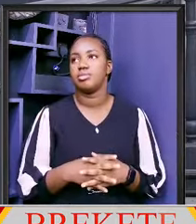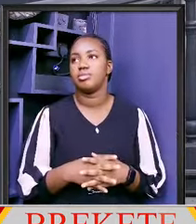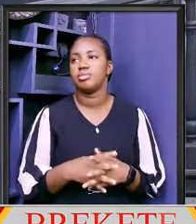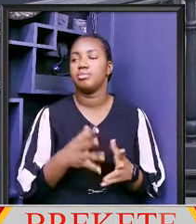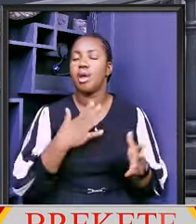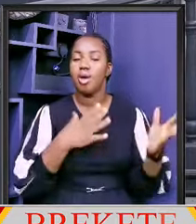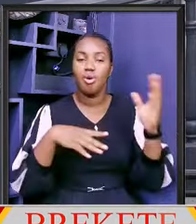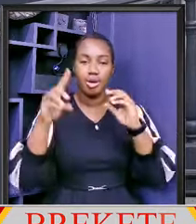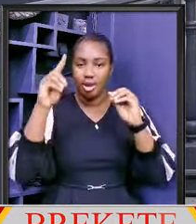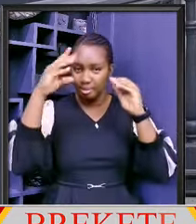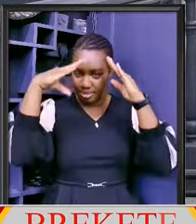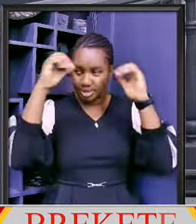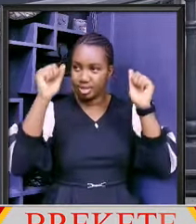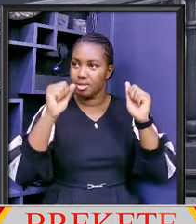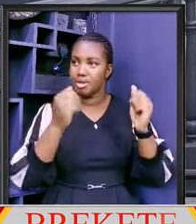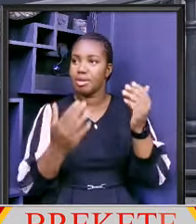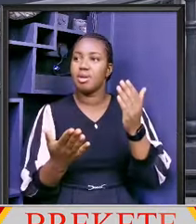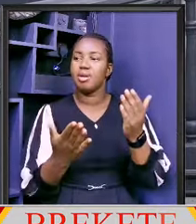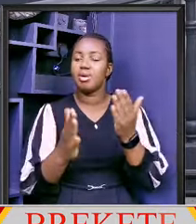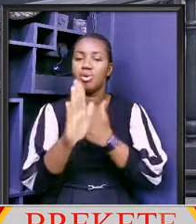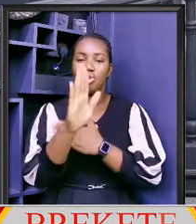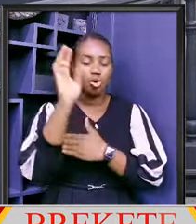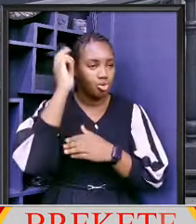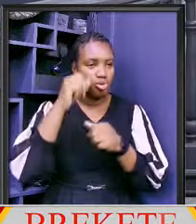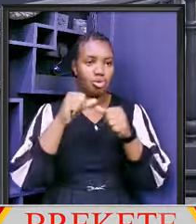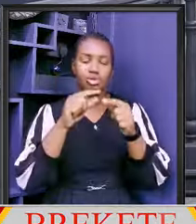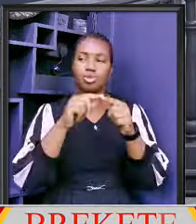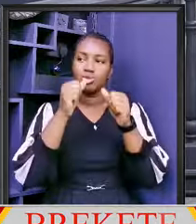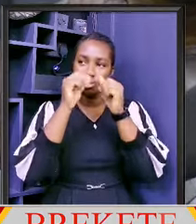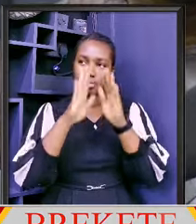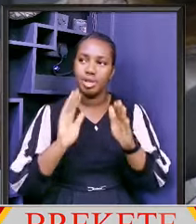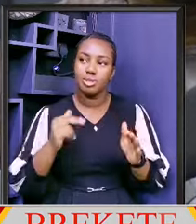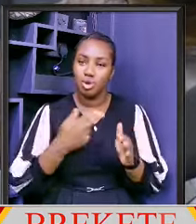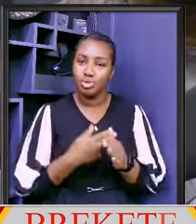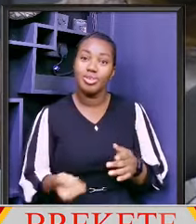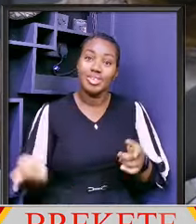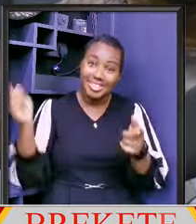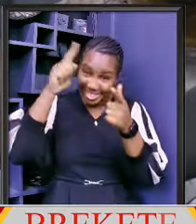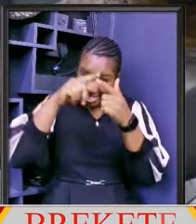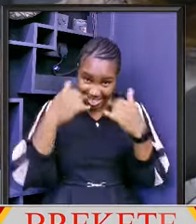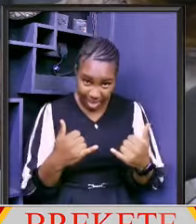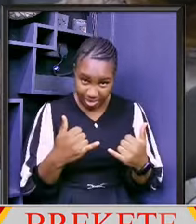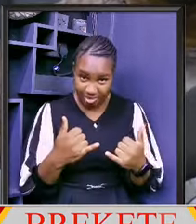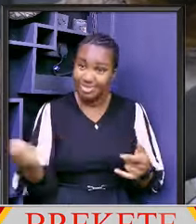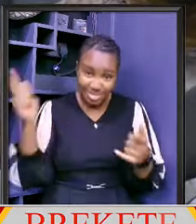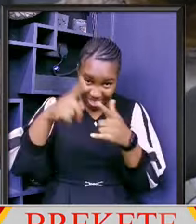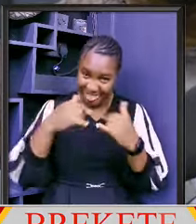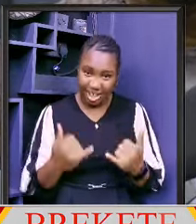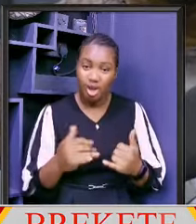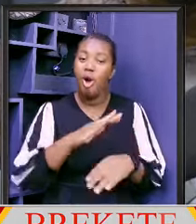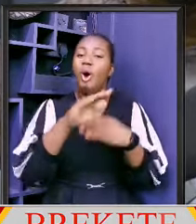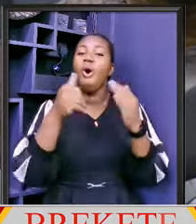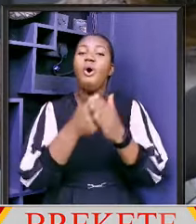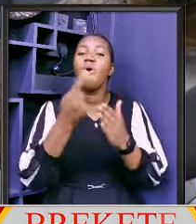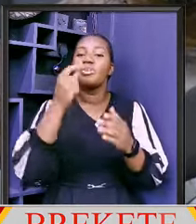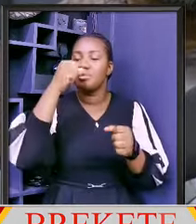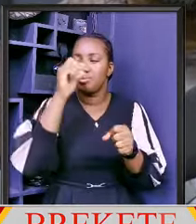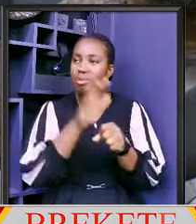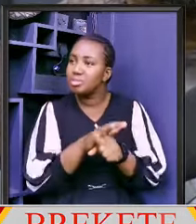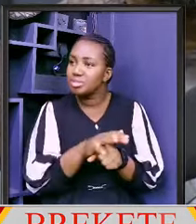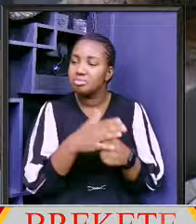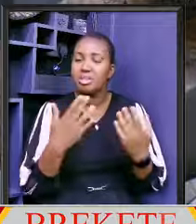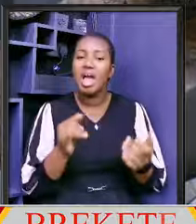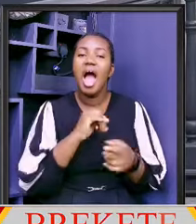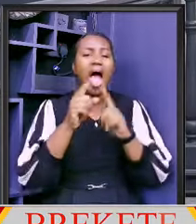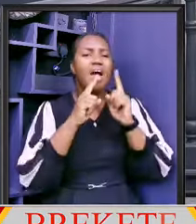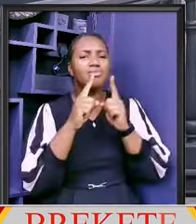My ordinary president, God will continue to bless us. Amen. Till that day, till now, all the promise is in vain. I